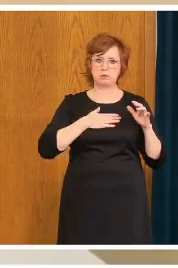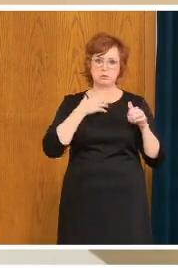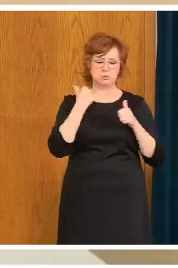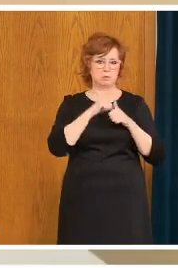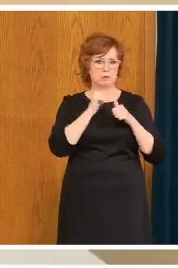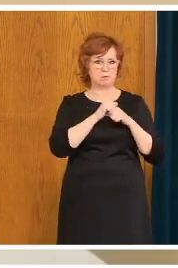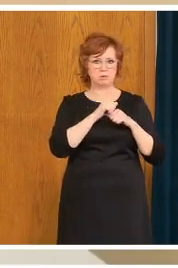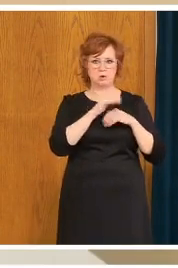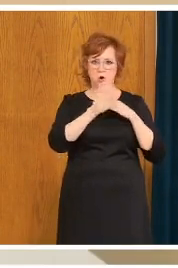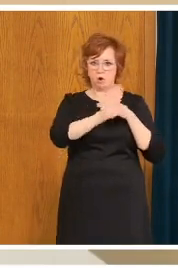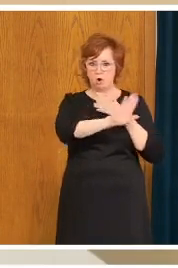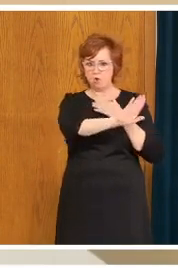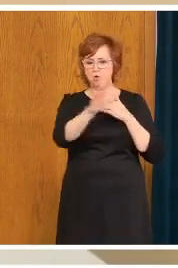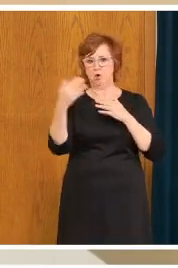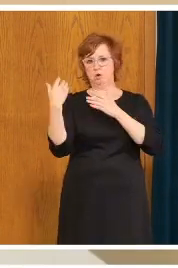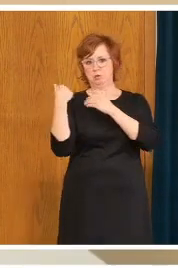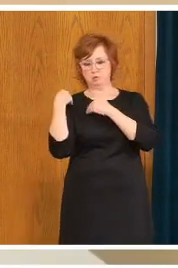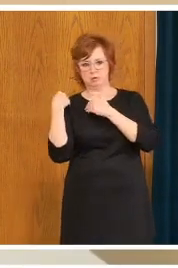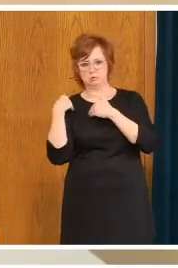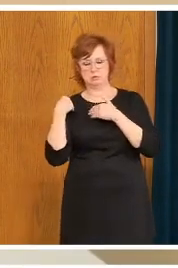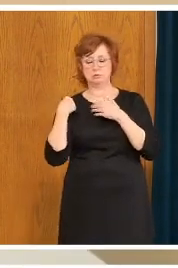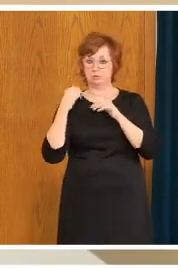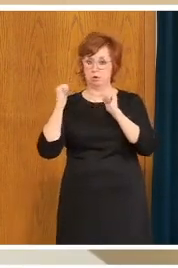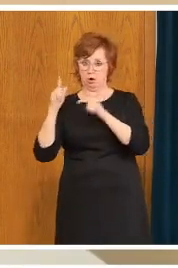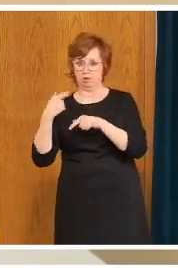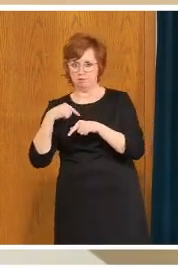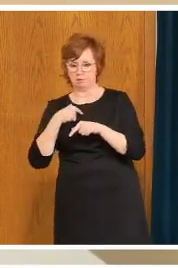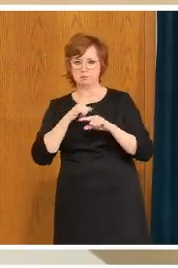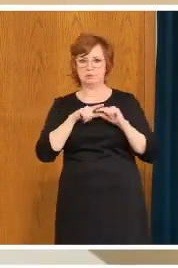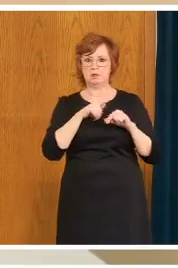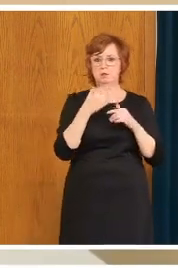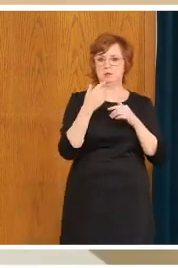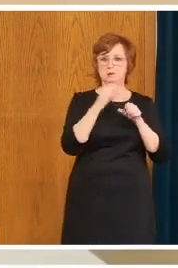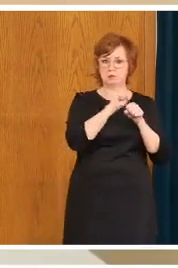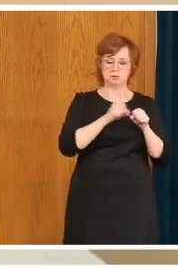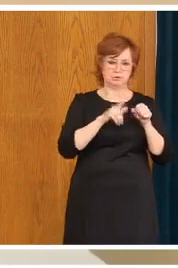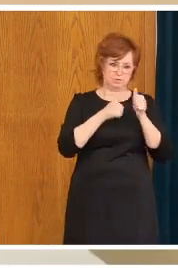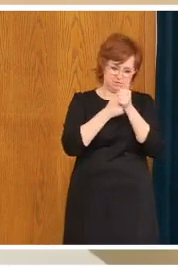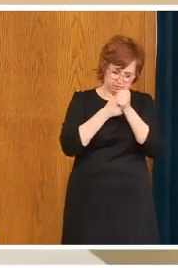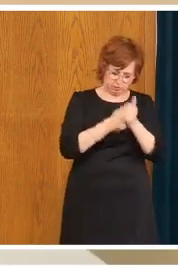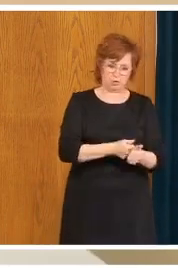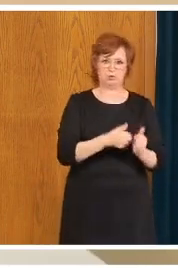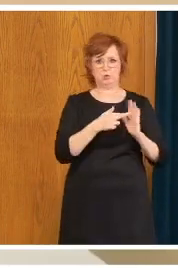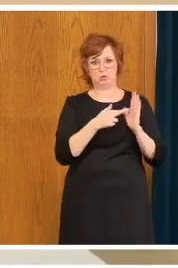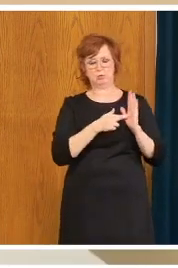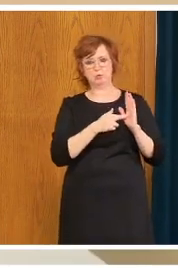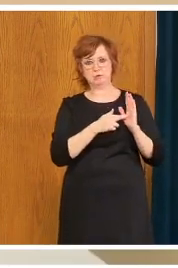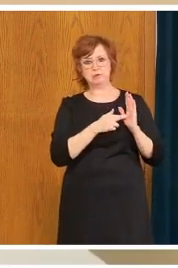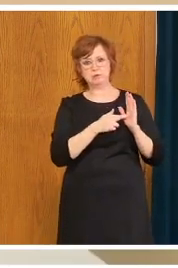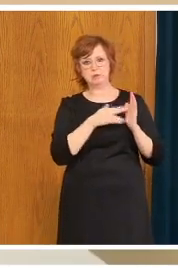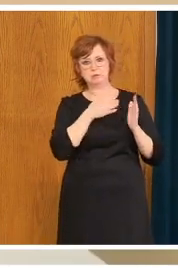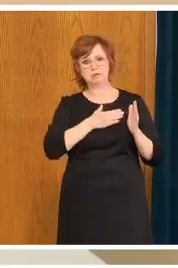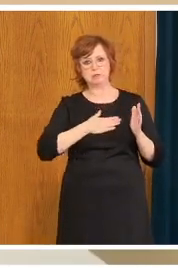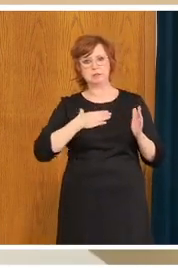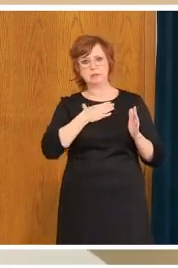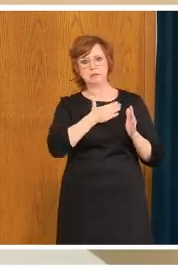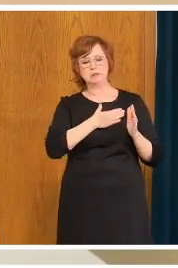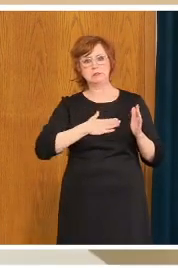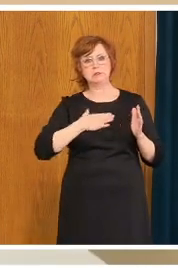to everyone in any community, including Saskatoon, to really comply fully with those measures. And if required,